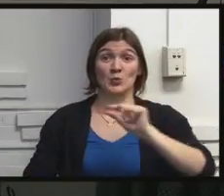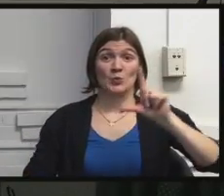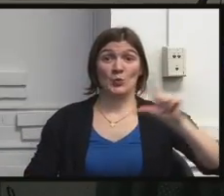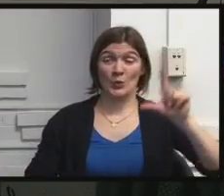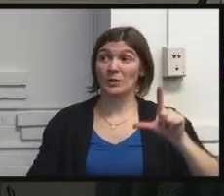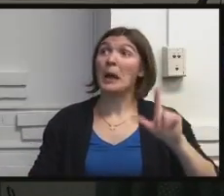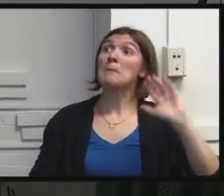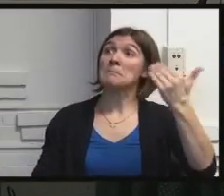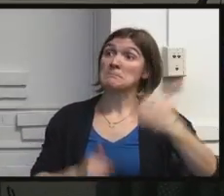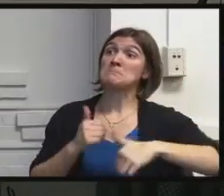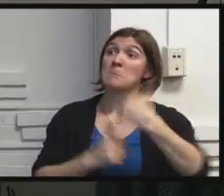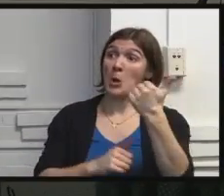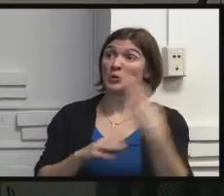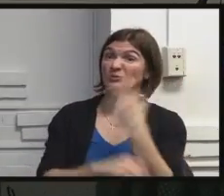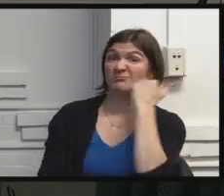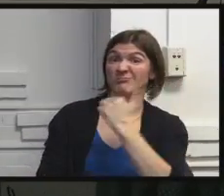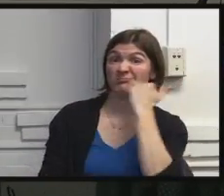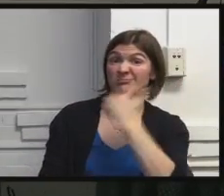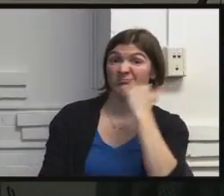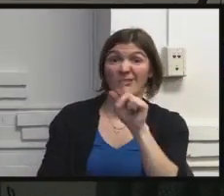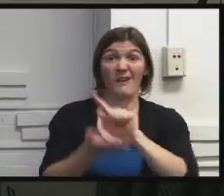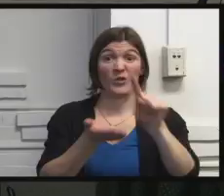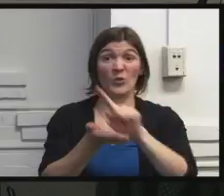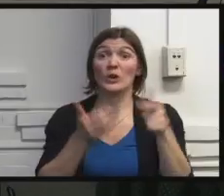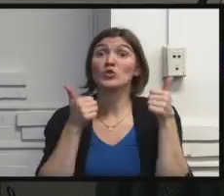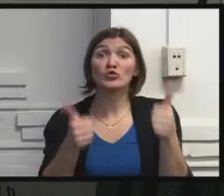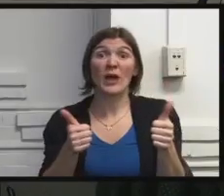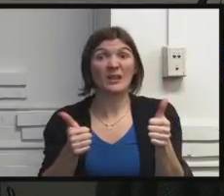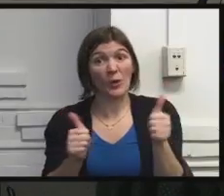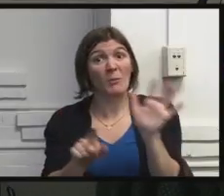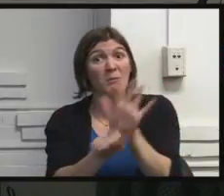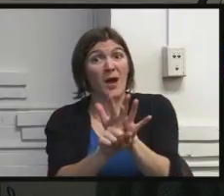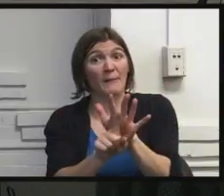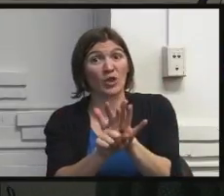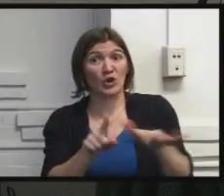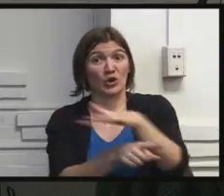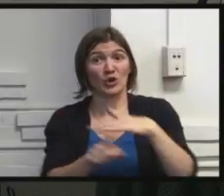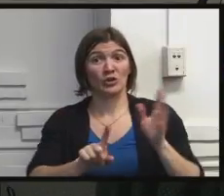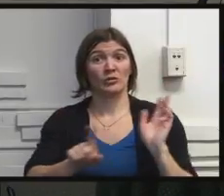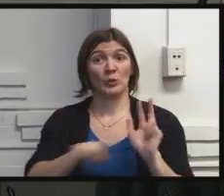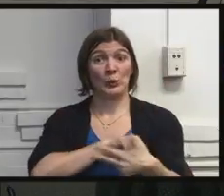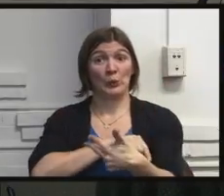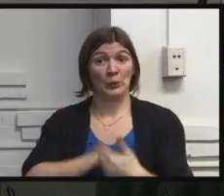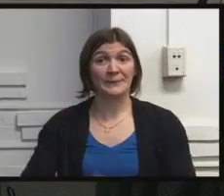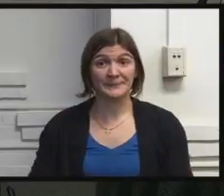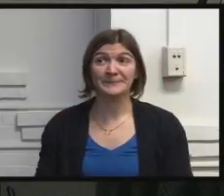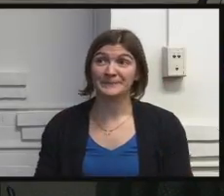So it looks like most people are either using it daily or weekly, which is great to know, so you're all familiar with the site.